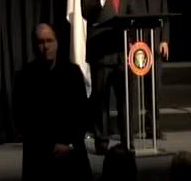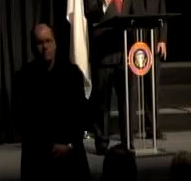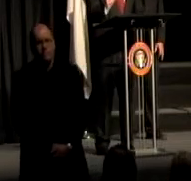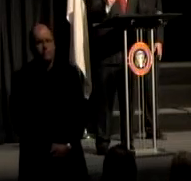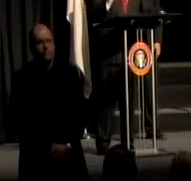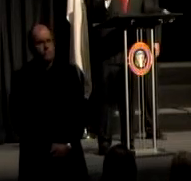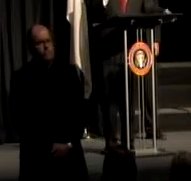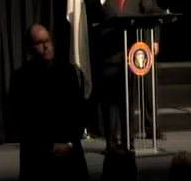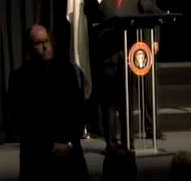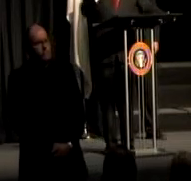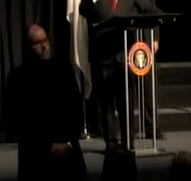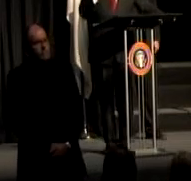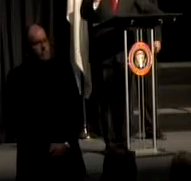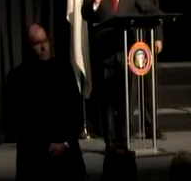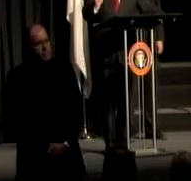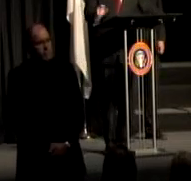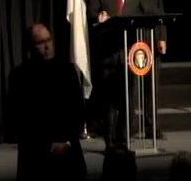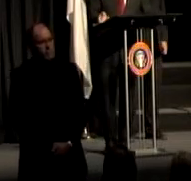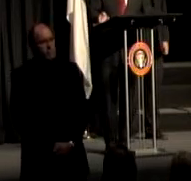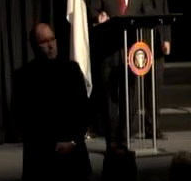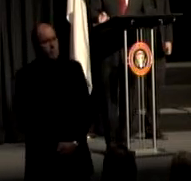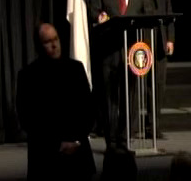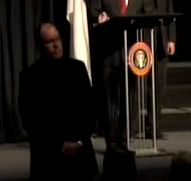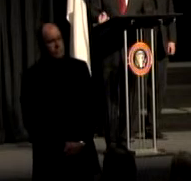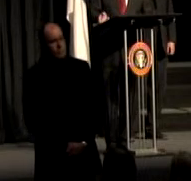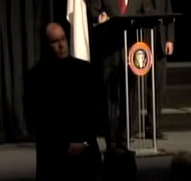you are very inward focused